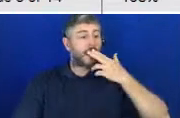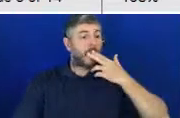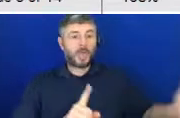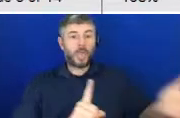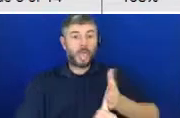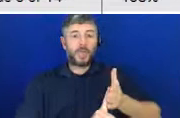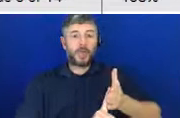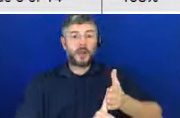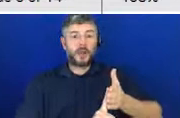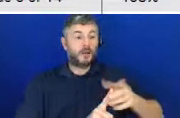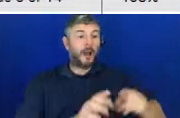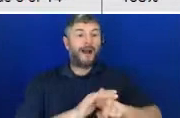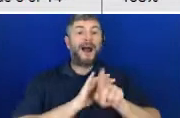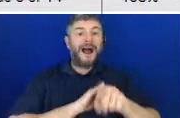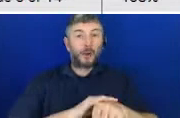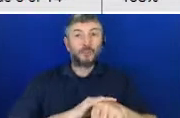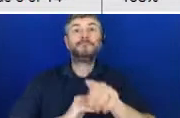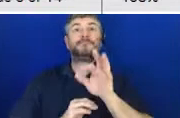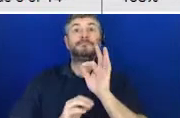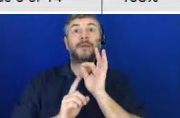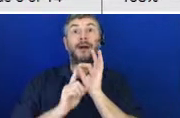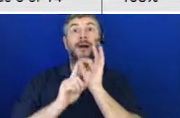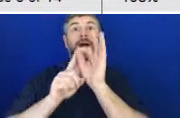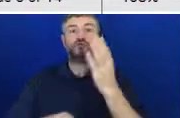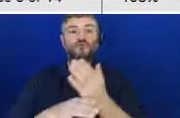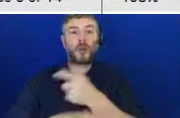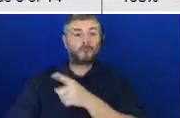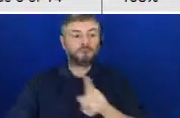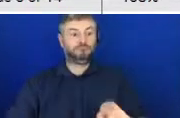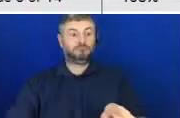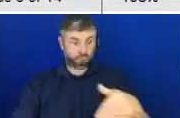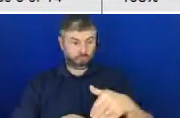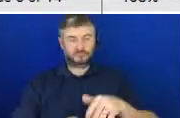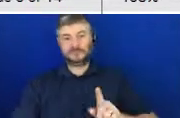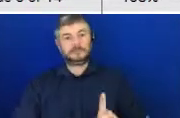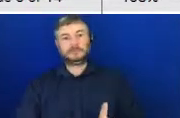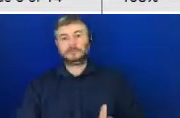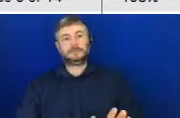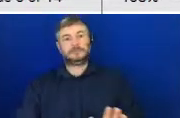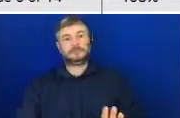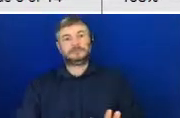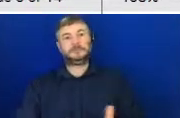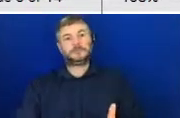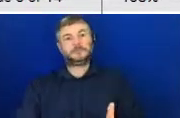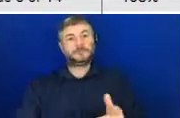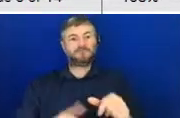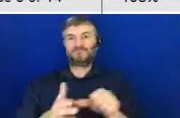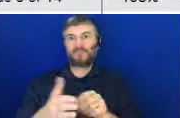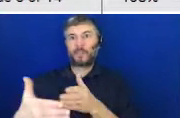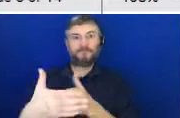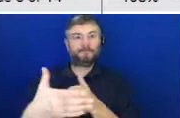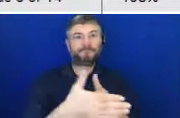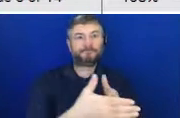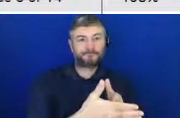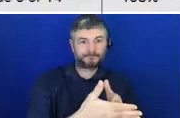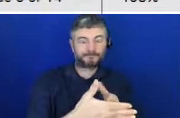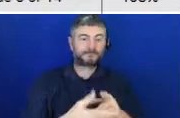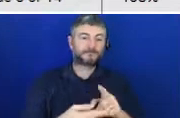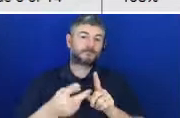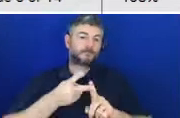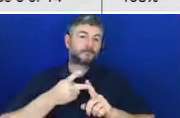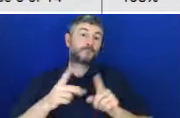for them to find jobs when they actually come out of prison. So she also said that